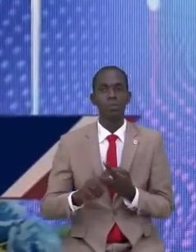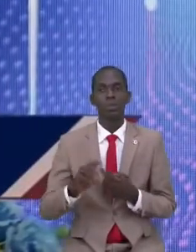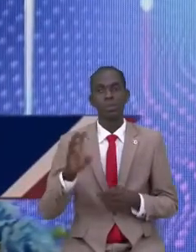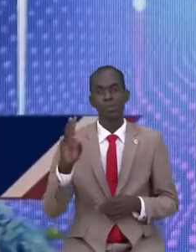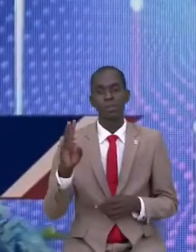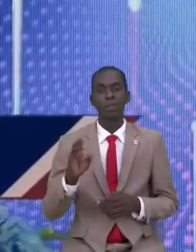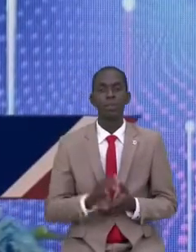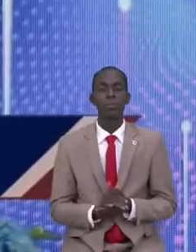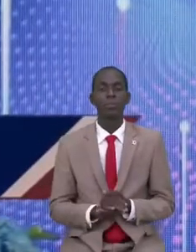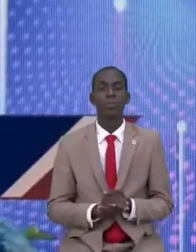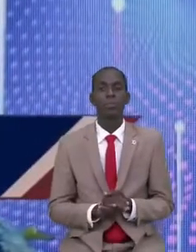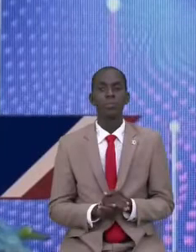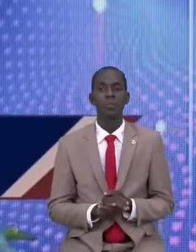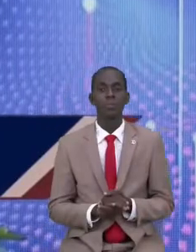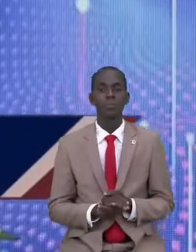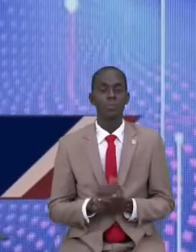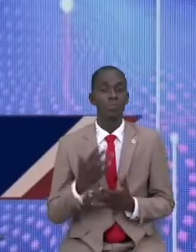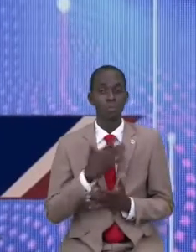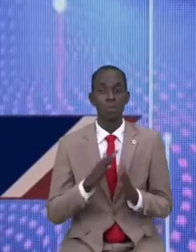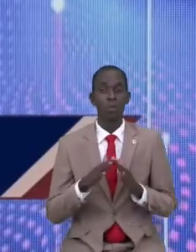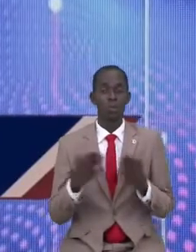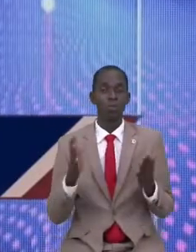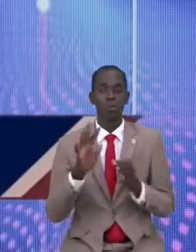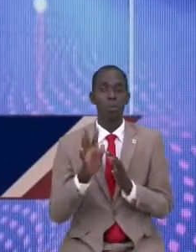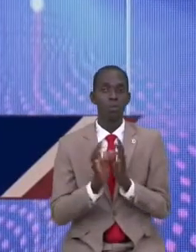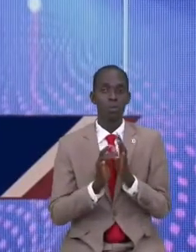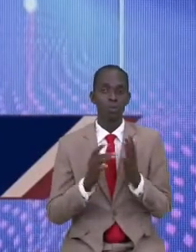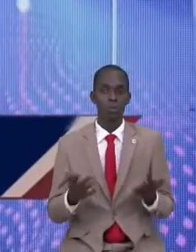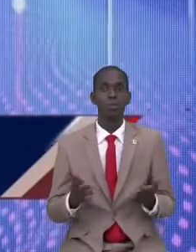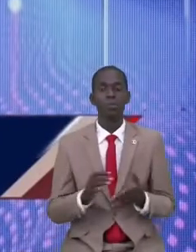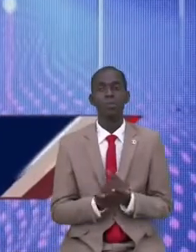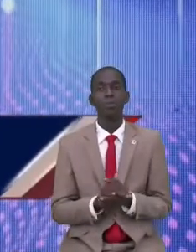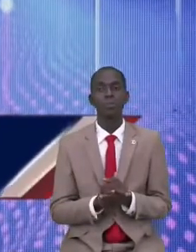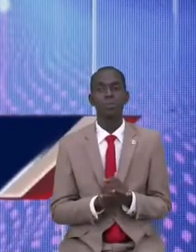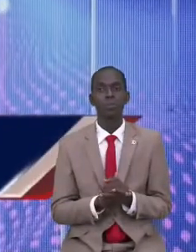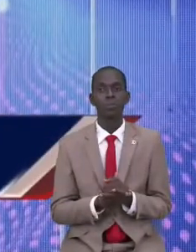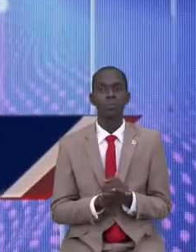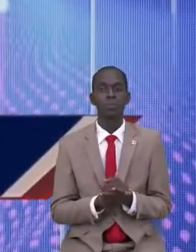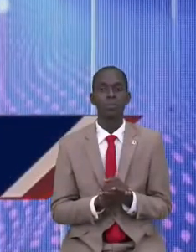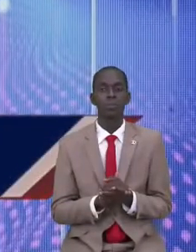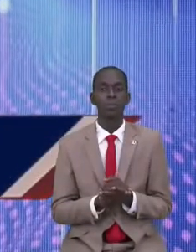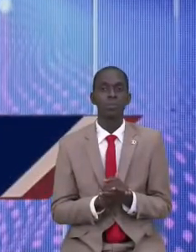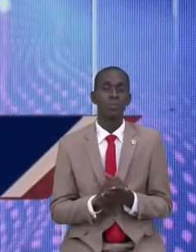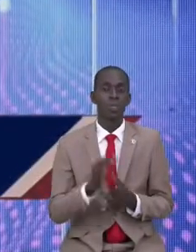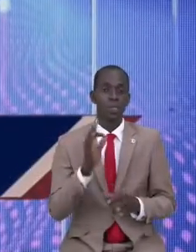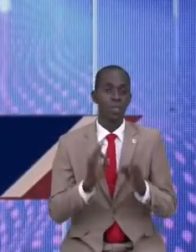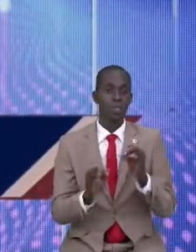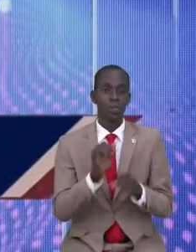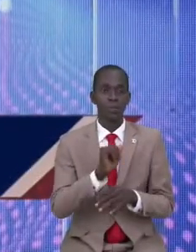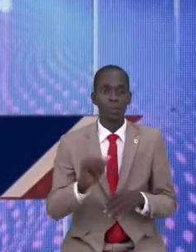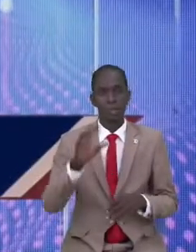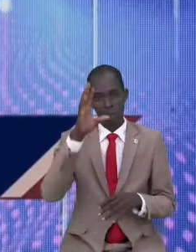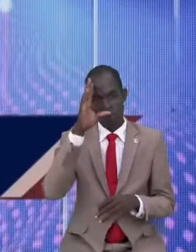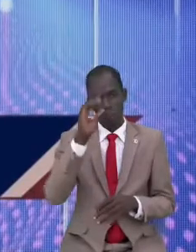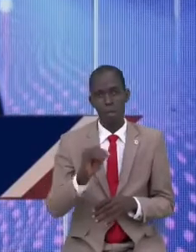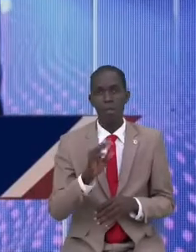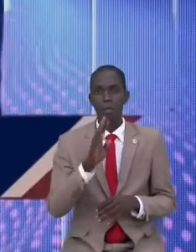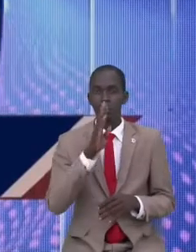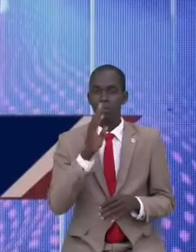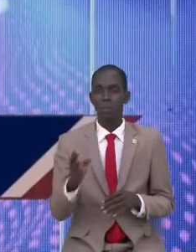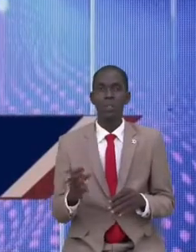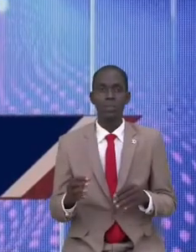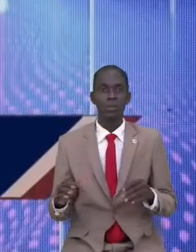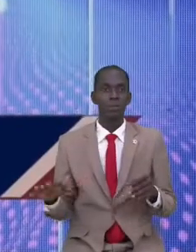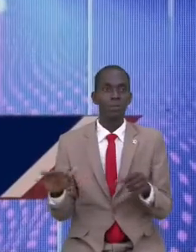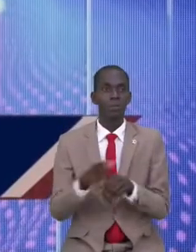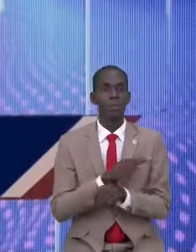6. Please open your Bible, brethren. If a man be overtaken in